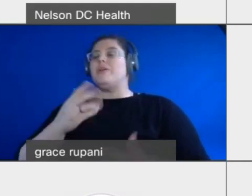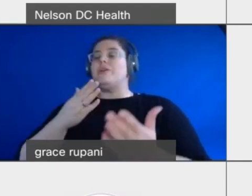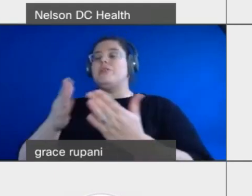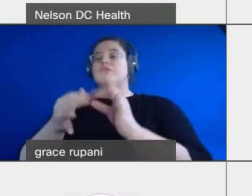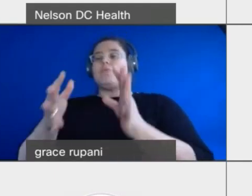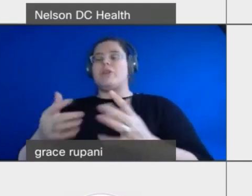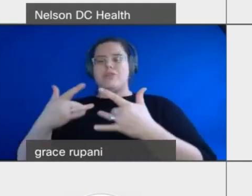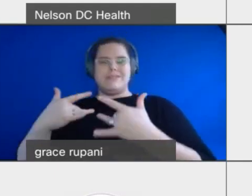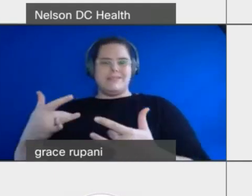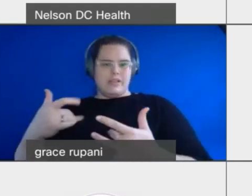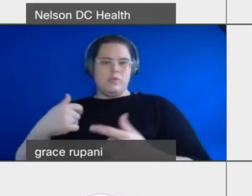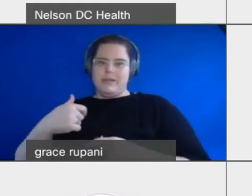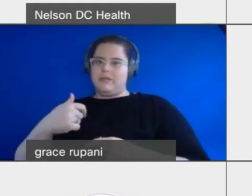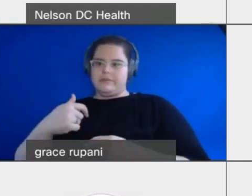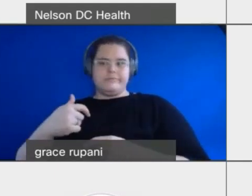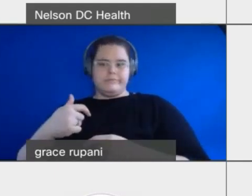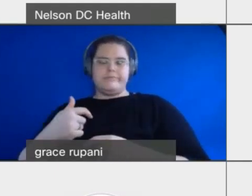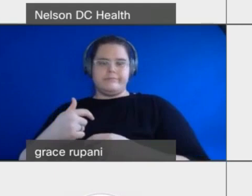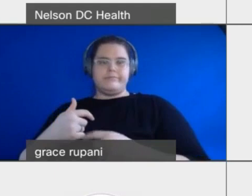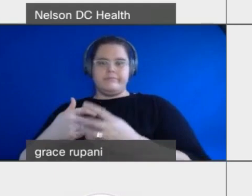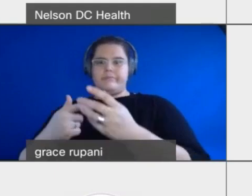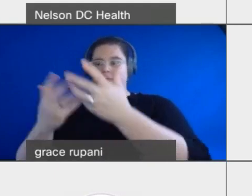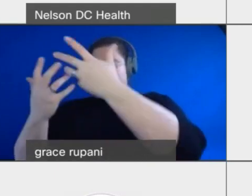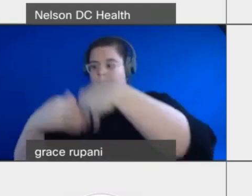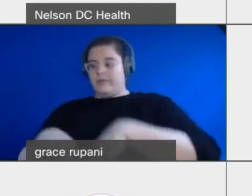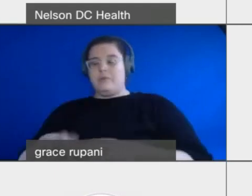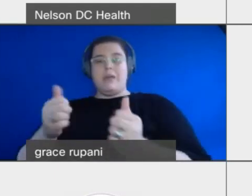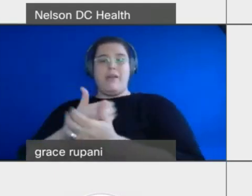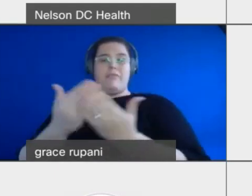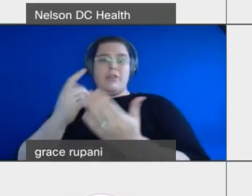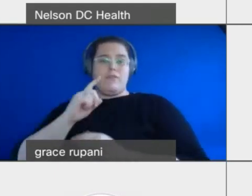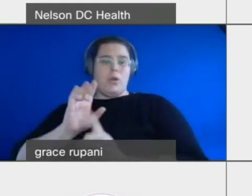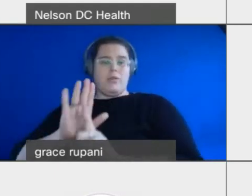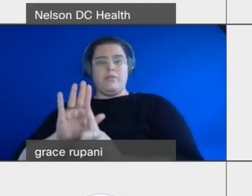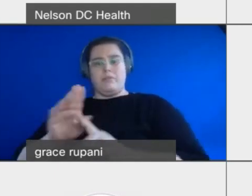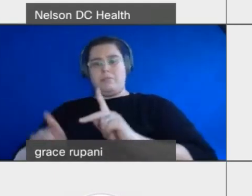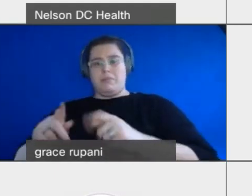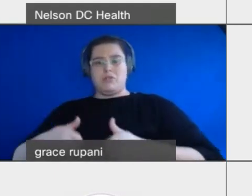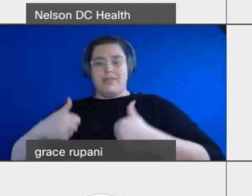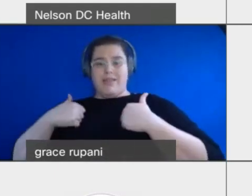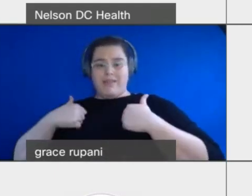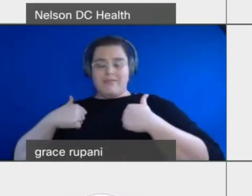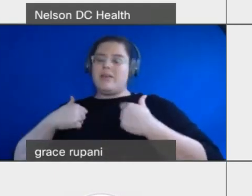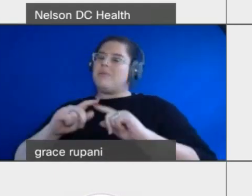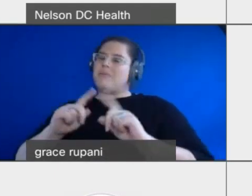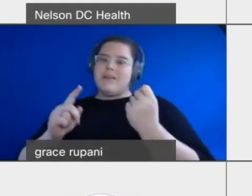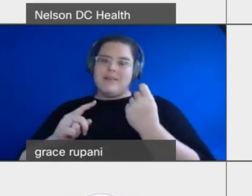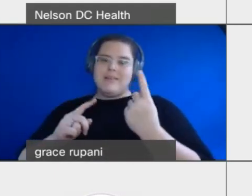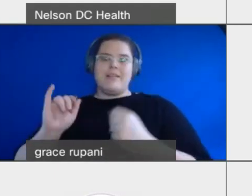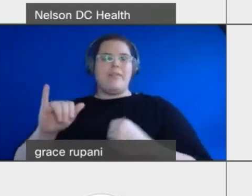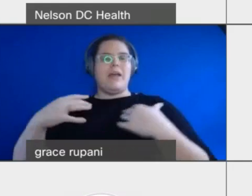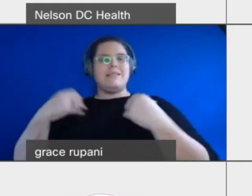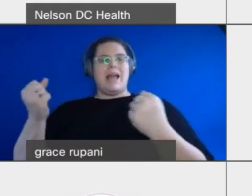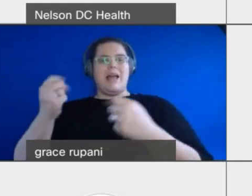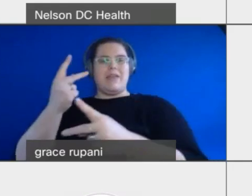of a person's life. This, however, is a healthcare matter and should be considered in the same fashion as a